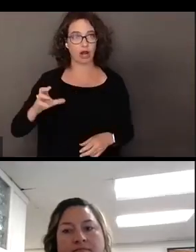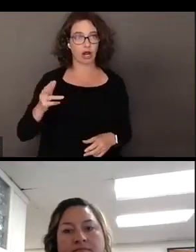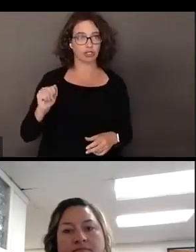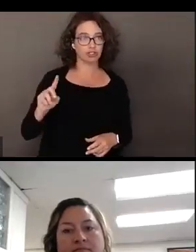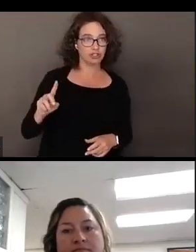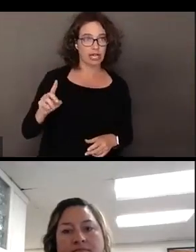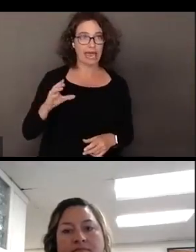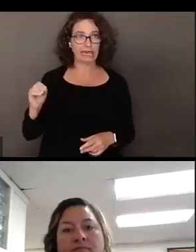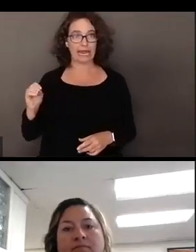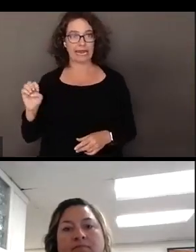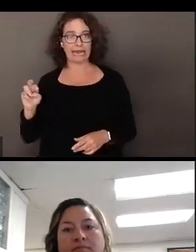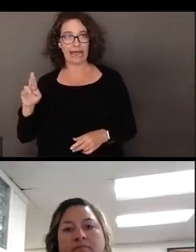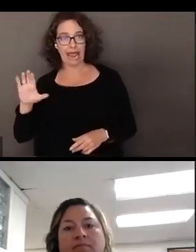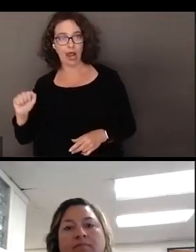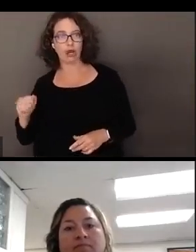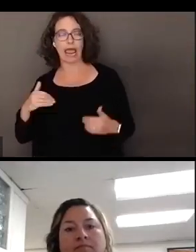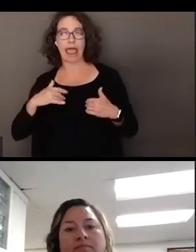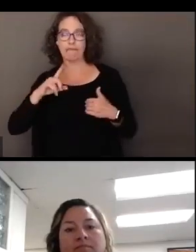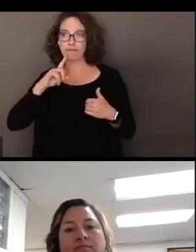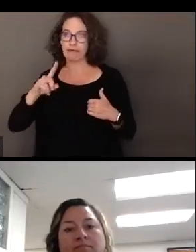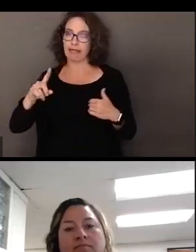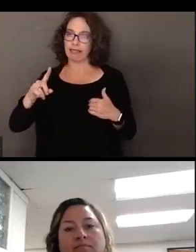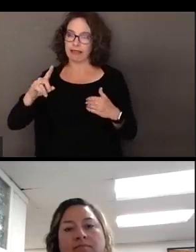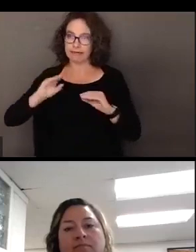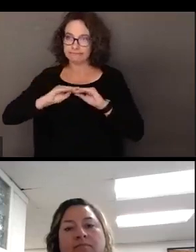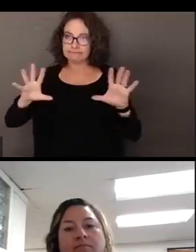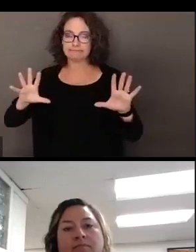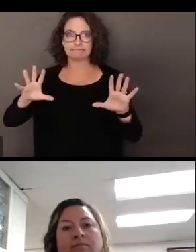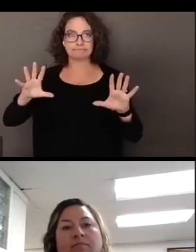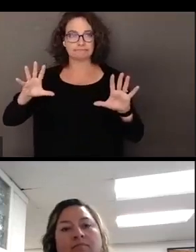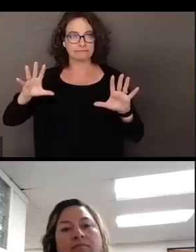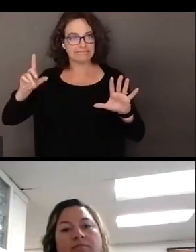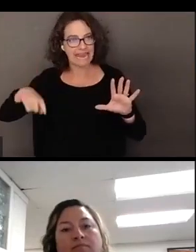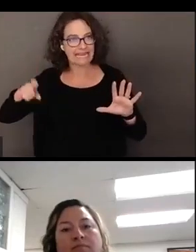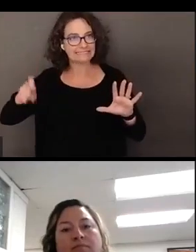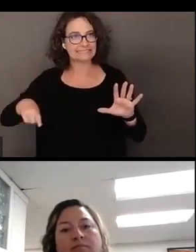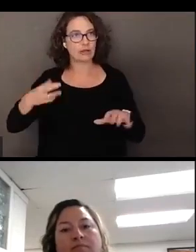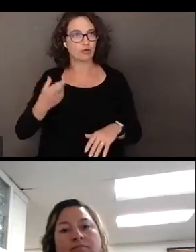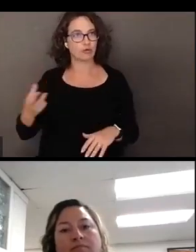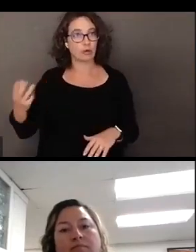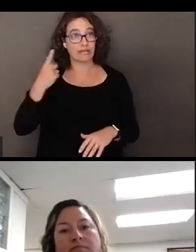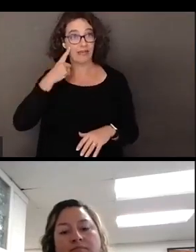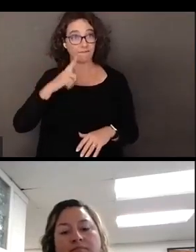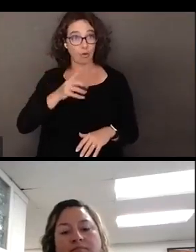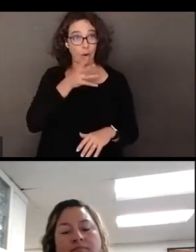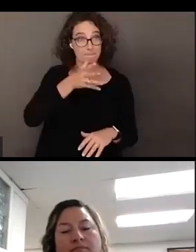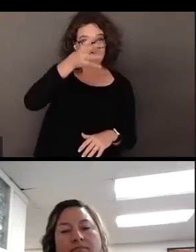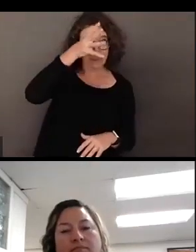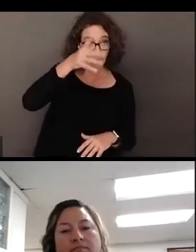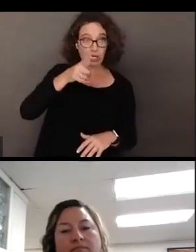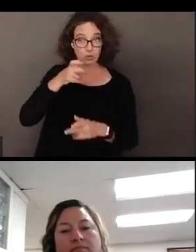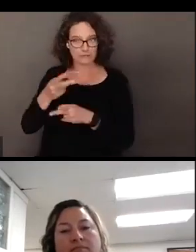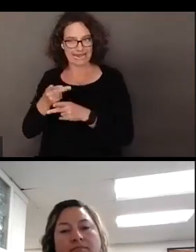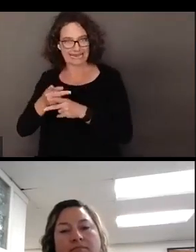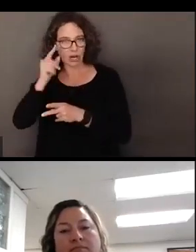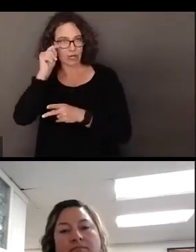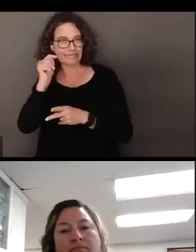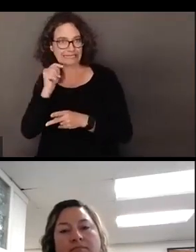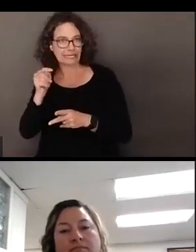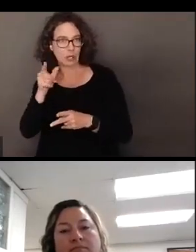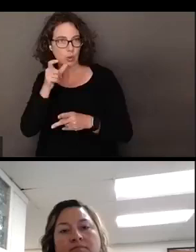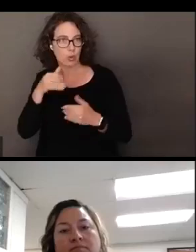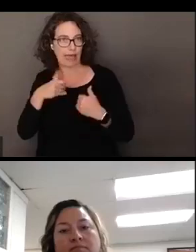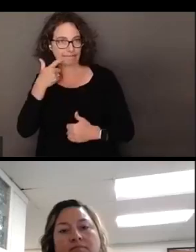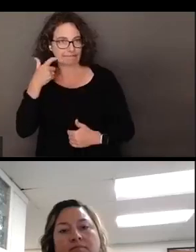tangible, very, very necessary resources to parents caring for adolescents in that space. And so we'll be